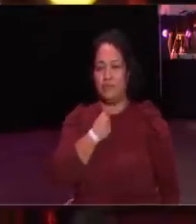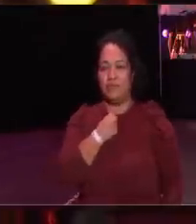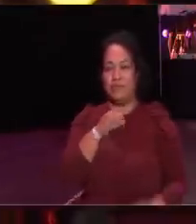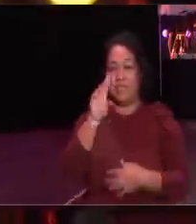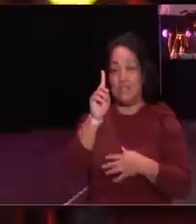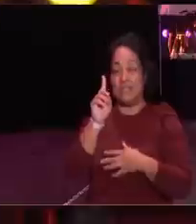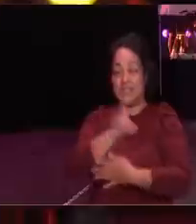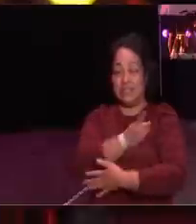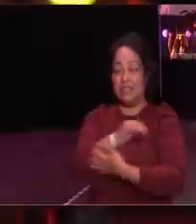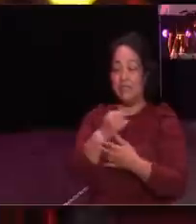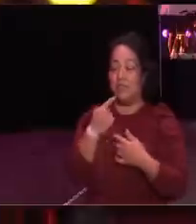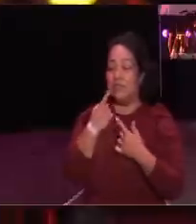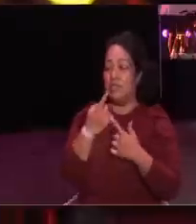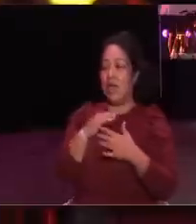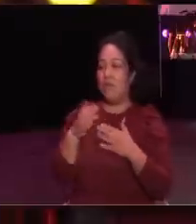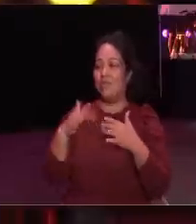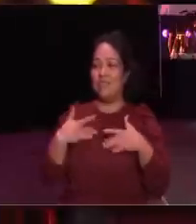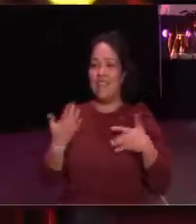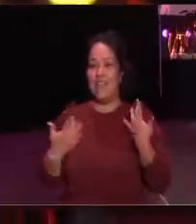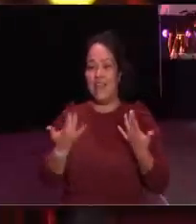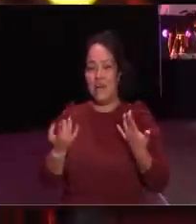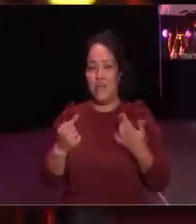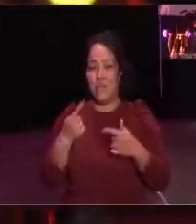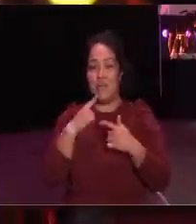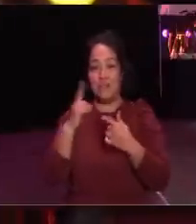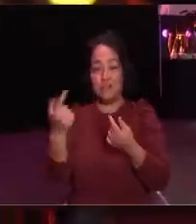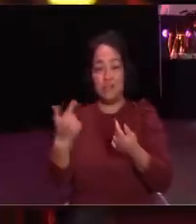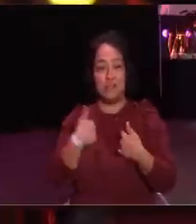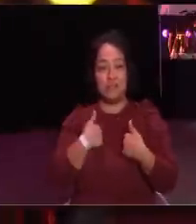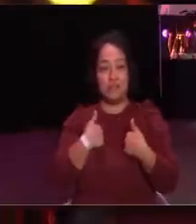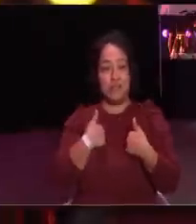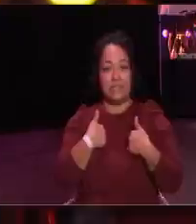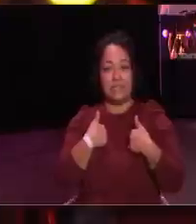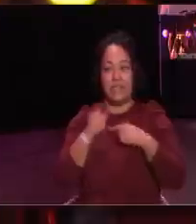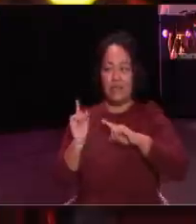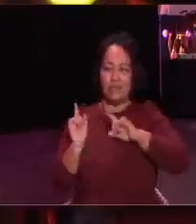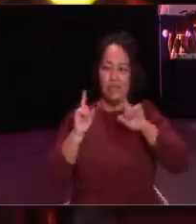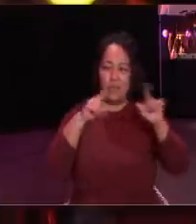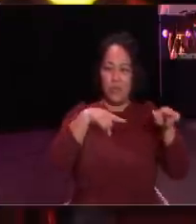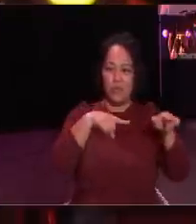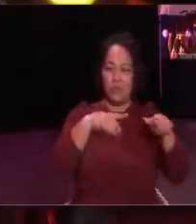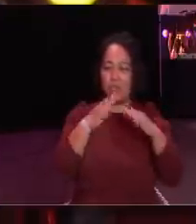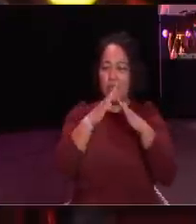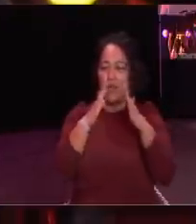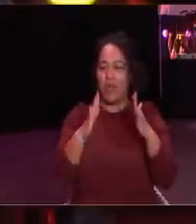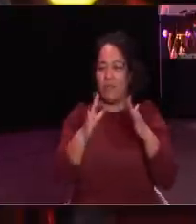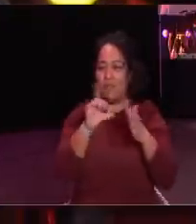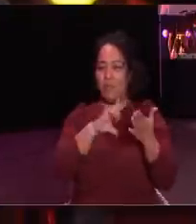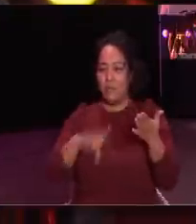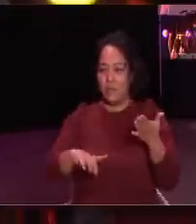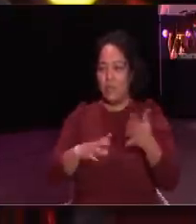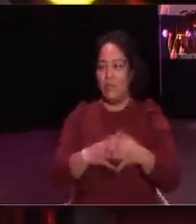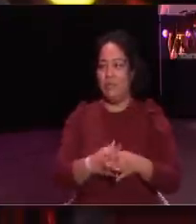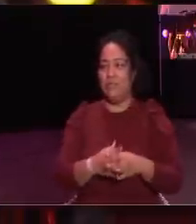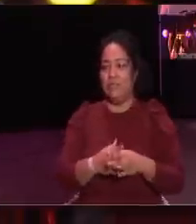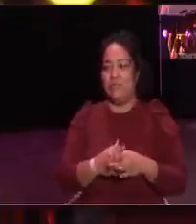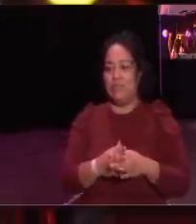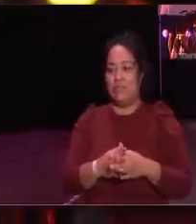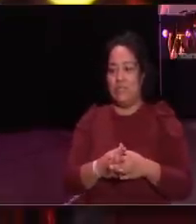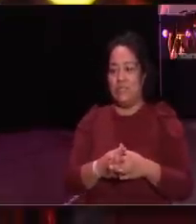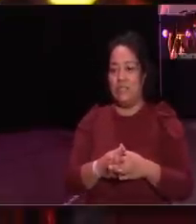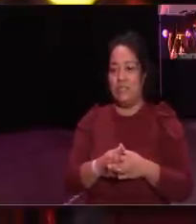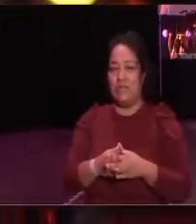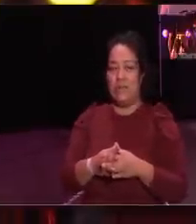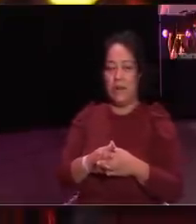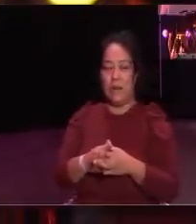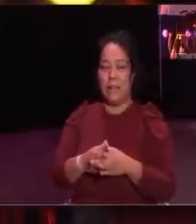los que me decían, when they said unto me, vamos a la casa de Dios. Let us go into the house of the Lord. Cuando alguien te dice,